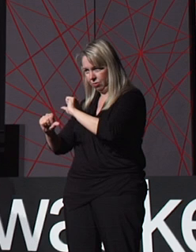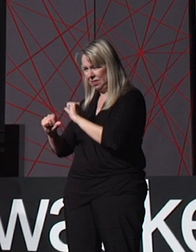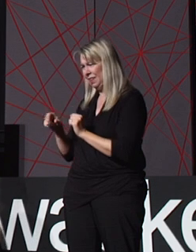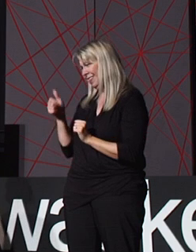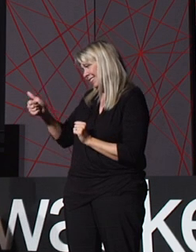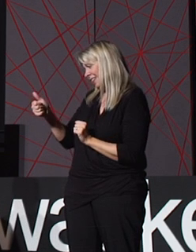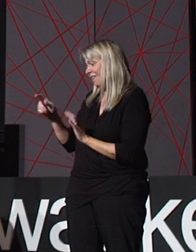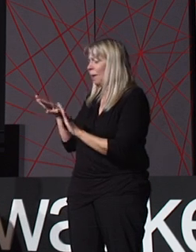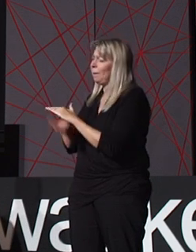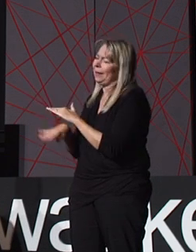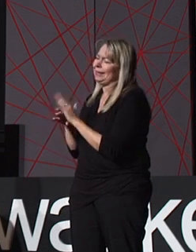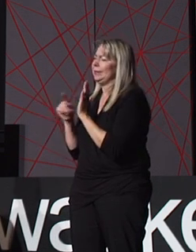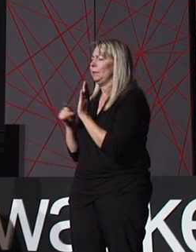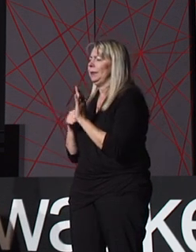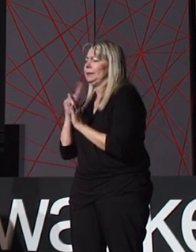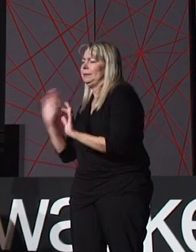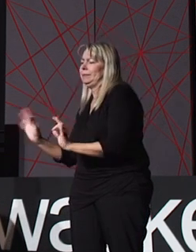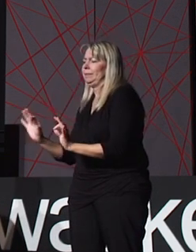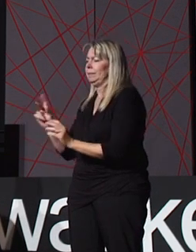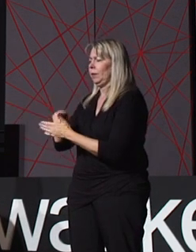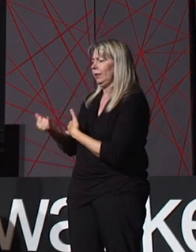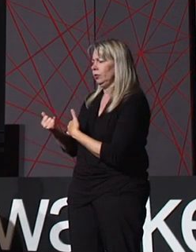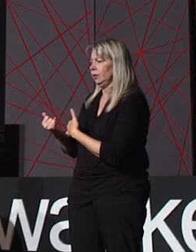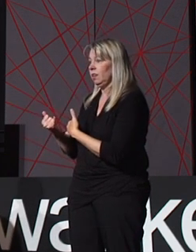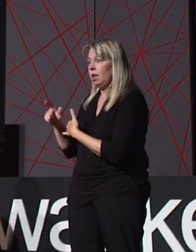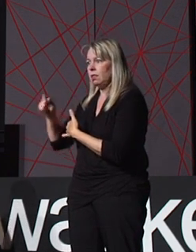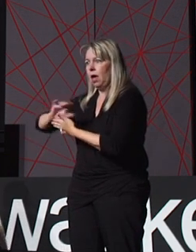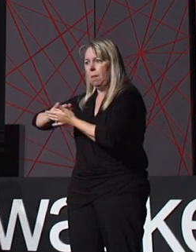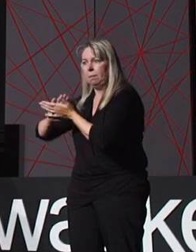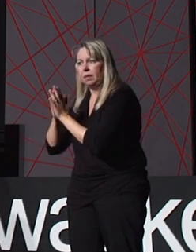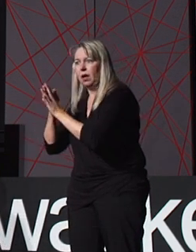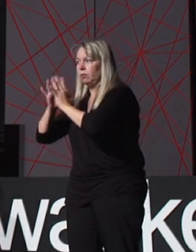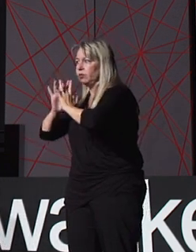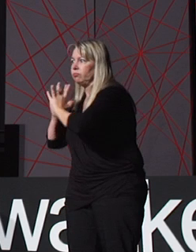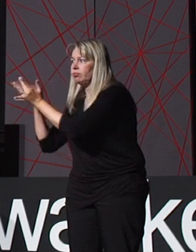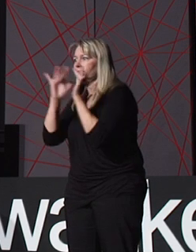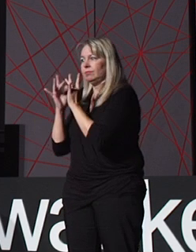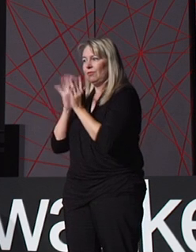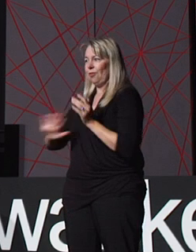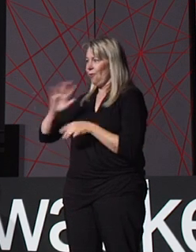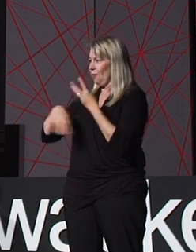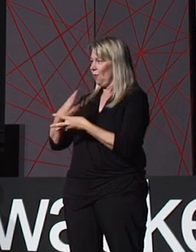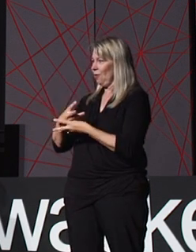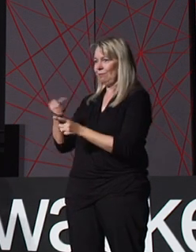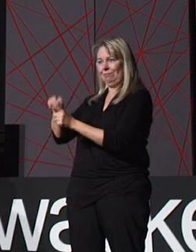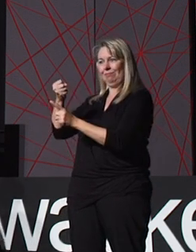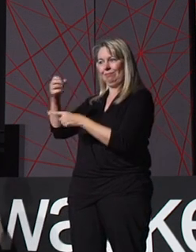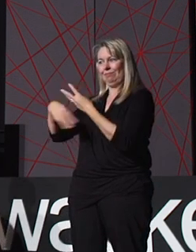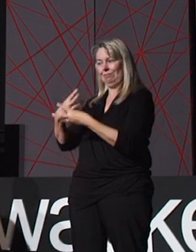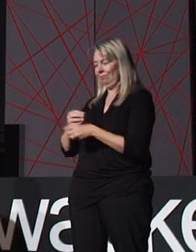project, would have turned into the Internet, which just permeated society. The final example I'm going to show you is this one.